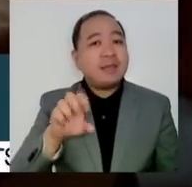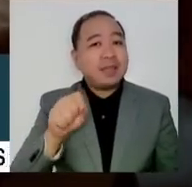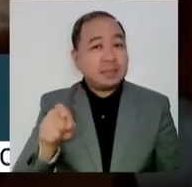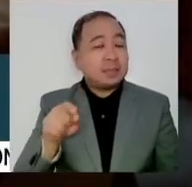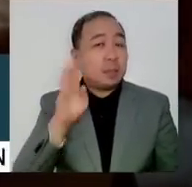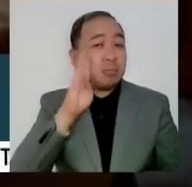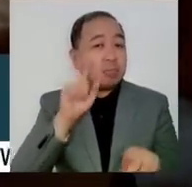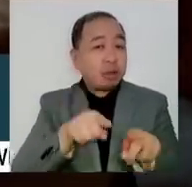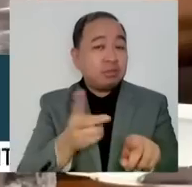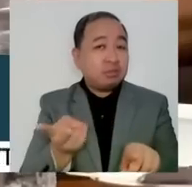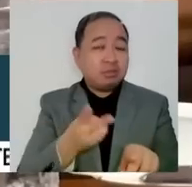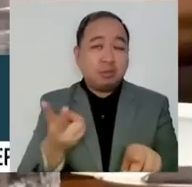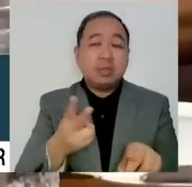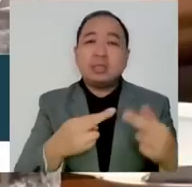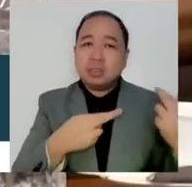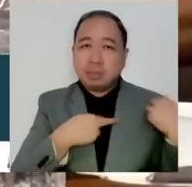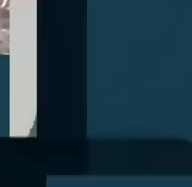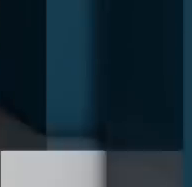the deaths.